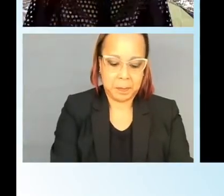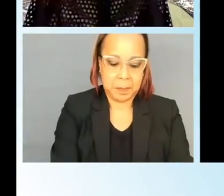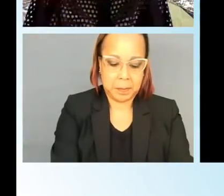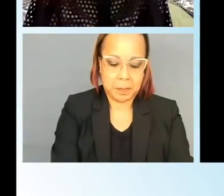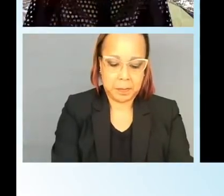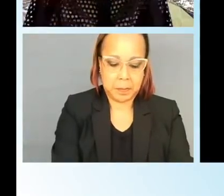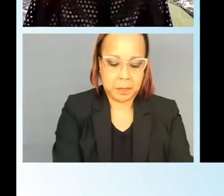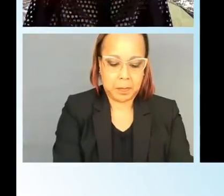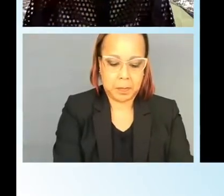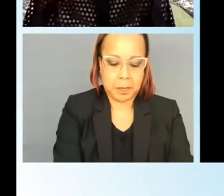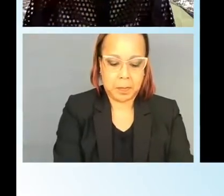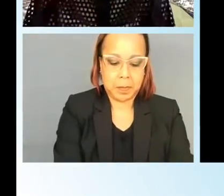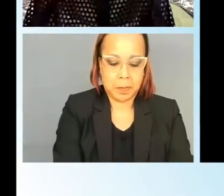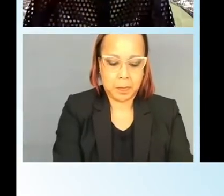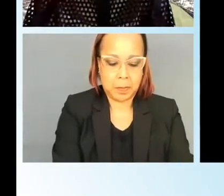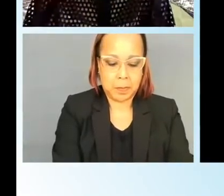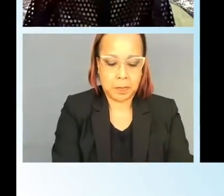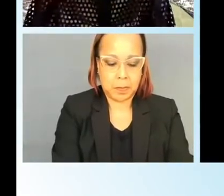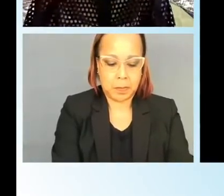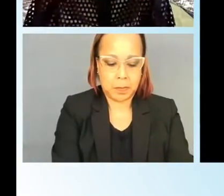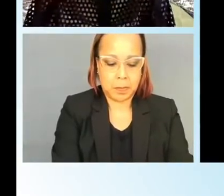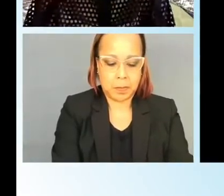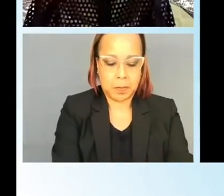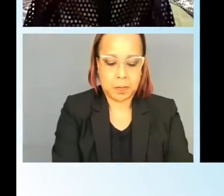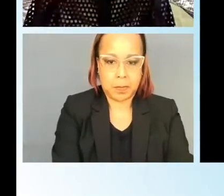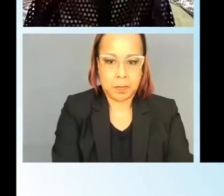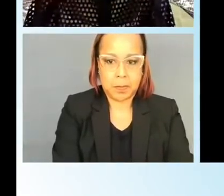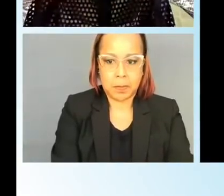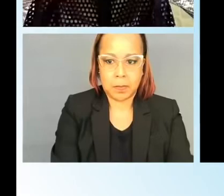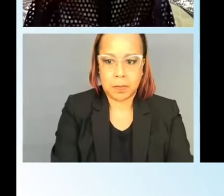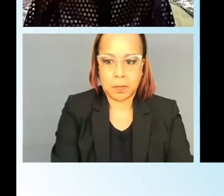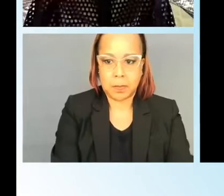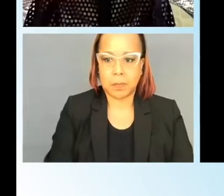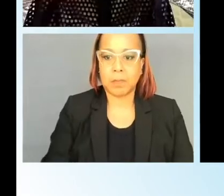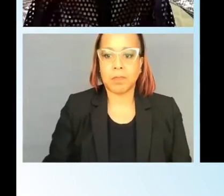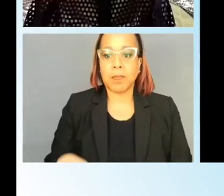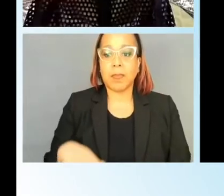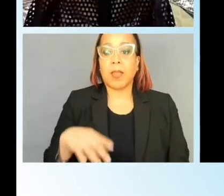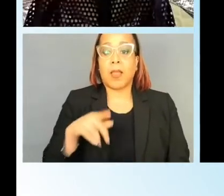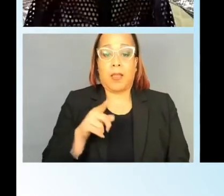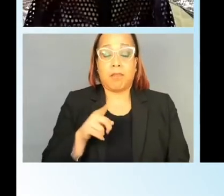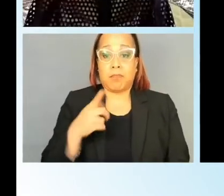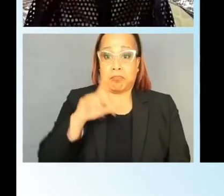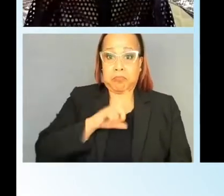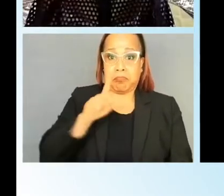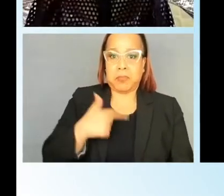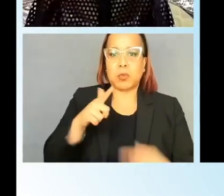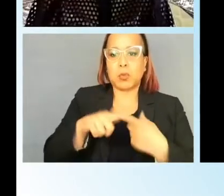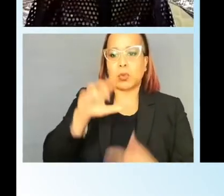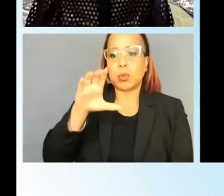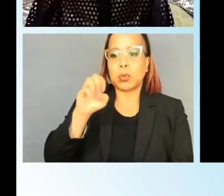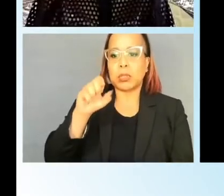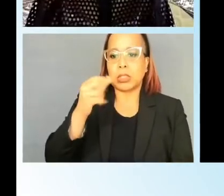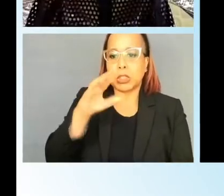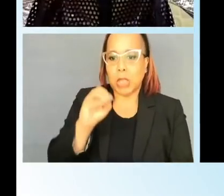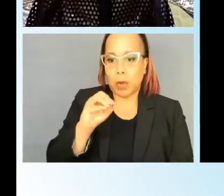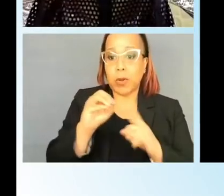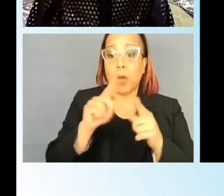I'd like to, I think, hand it back over to Cesario, and then we're going to enter into panel